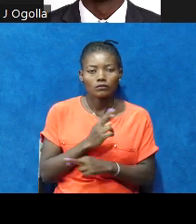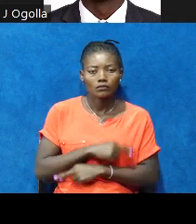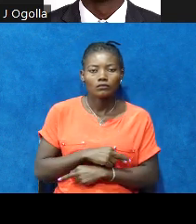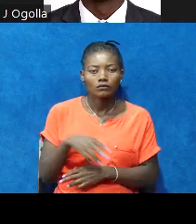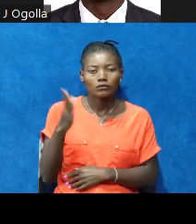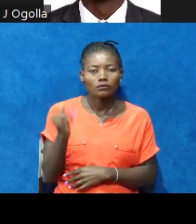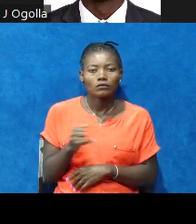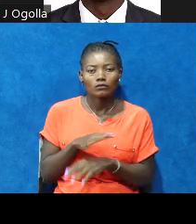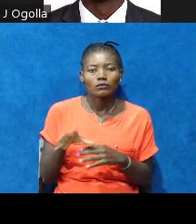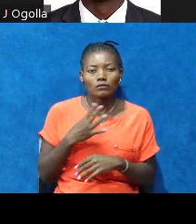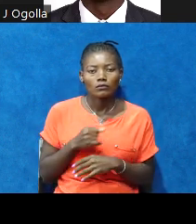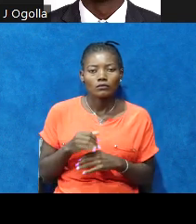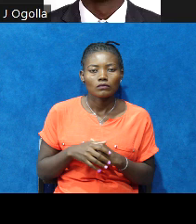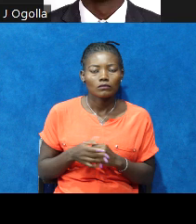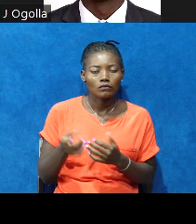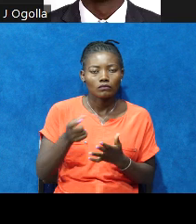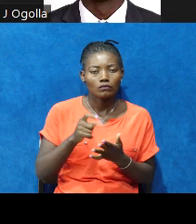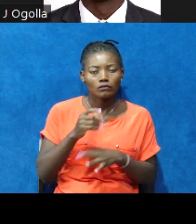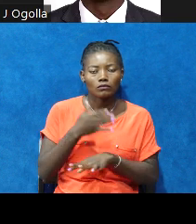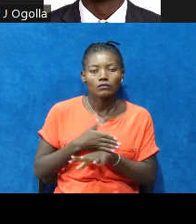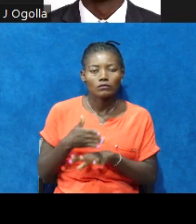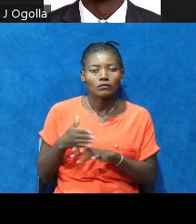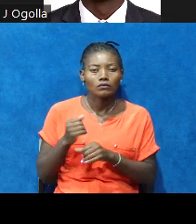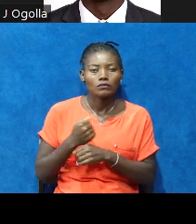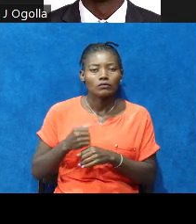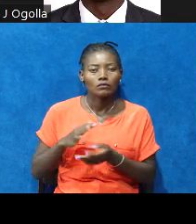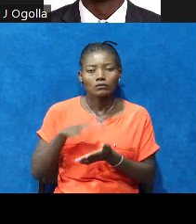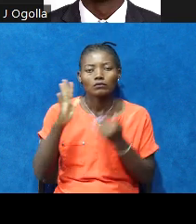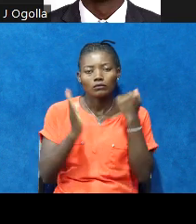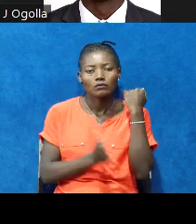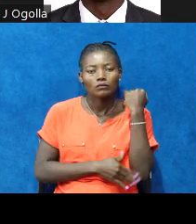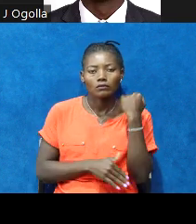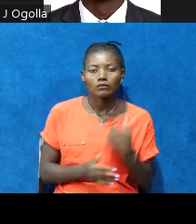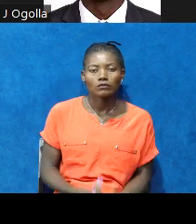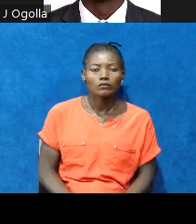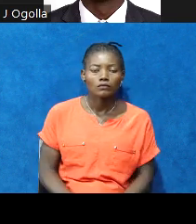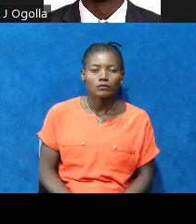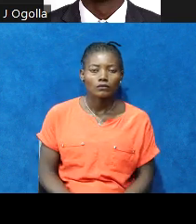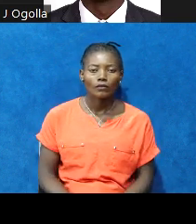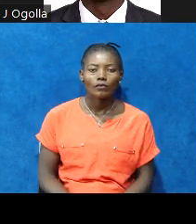get out, because you don't want to also, you know, further injure yourself, making it worse.